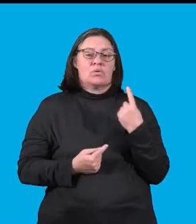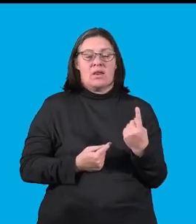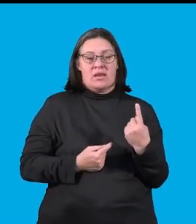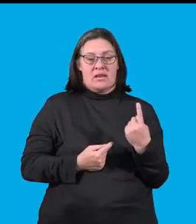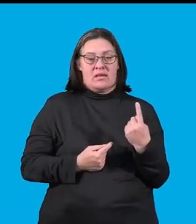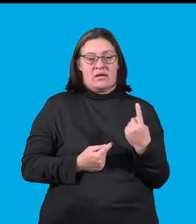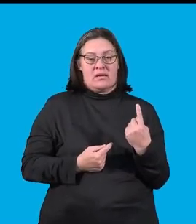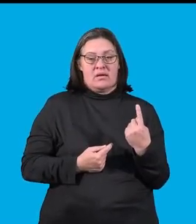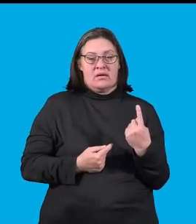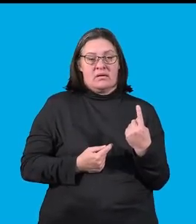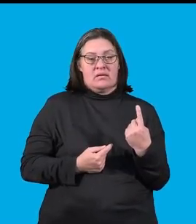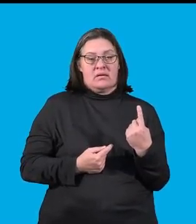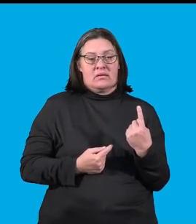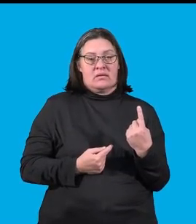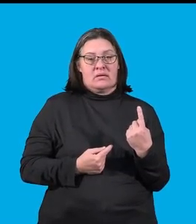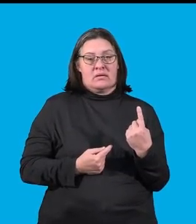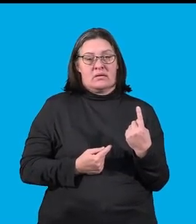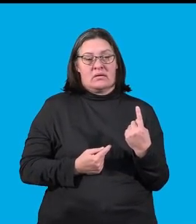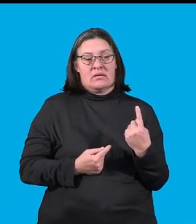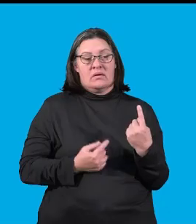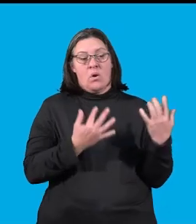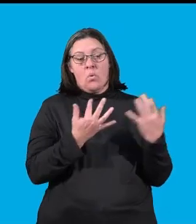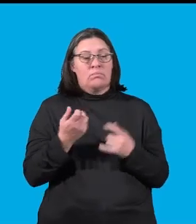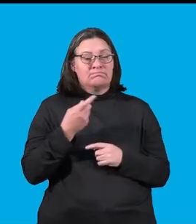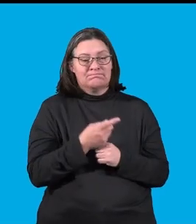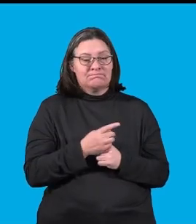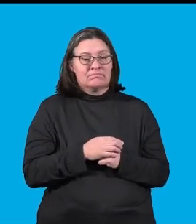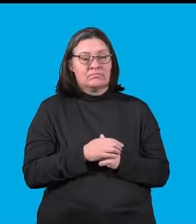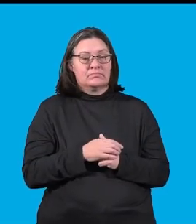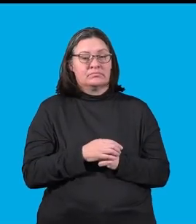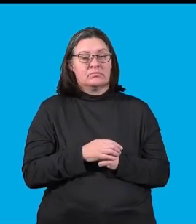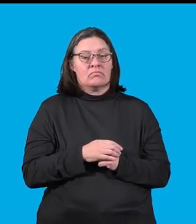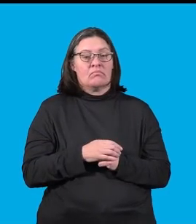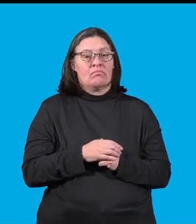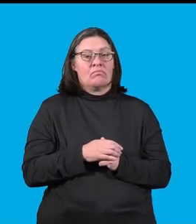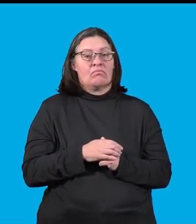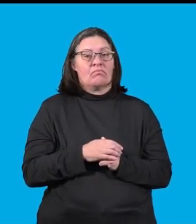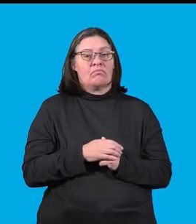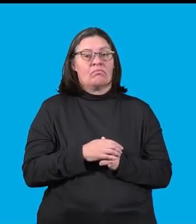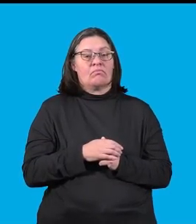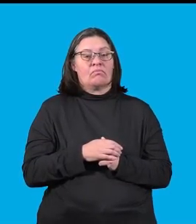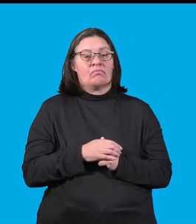got equation 1. Equation 1 we worked out to be